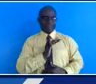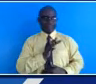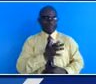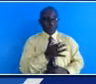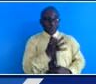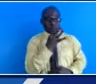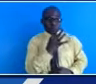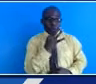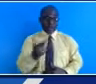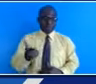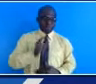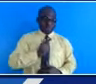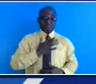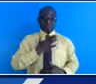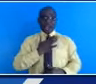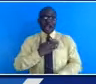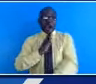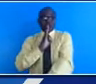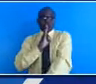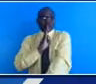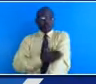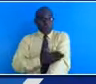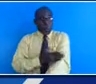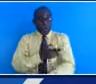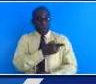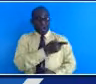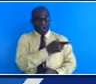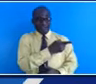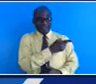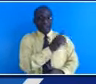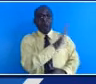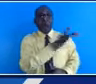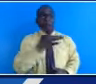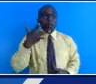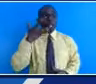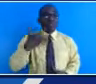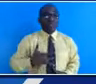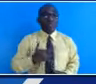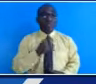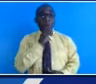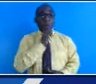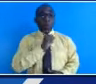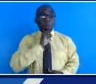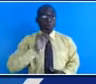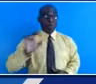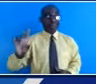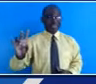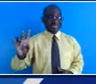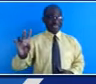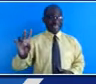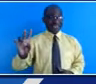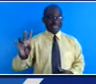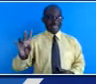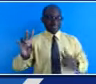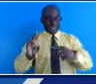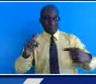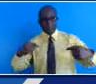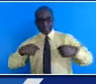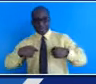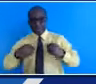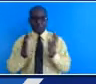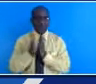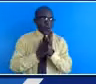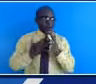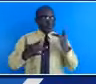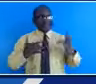is about opening, about her birthday coming up. And all she wants is a scooter. But the idea that we're going to be able to welcome people